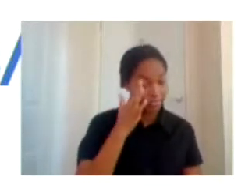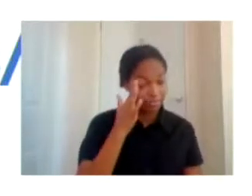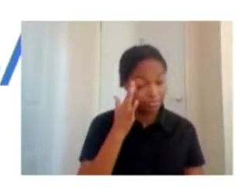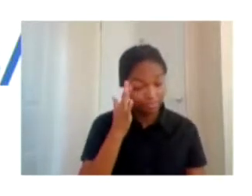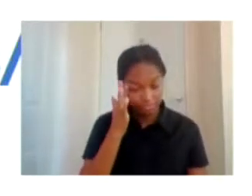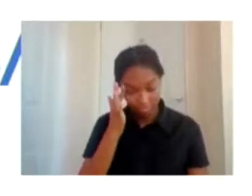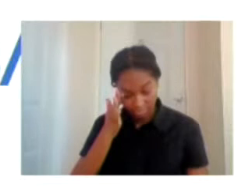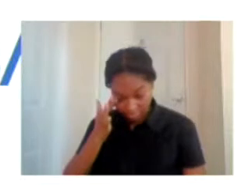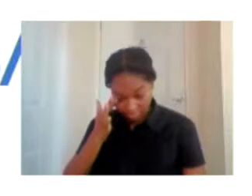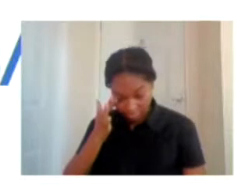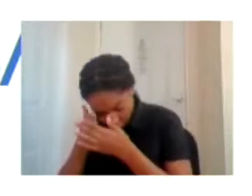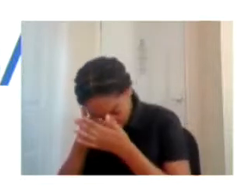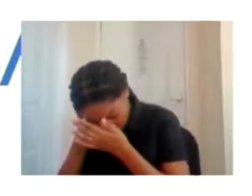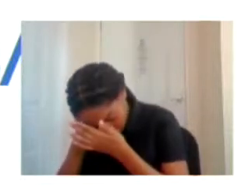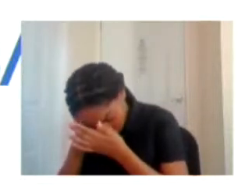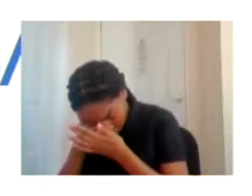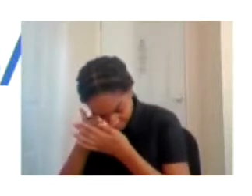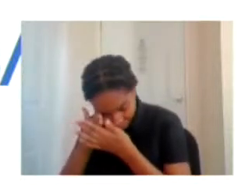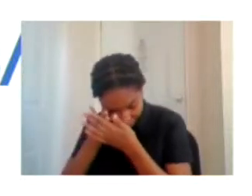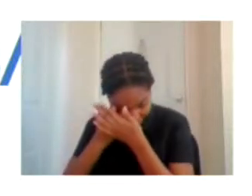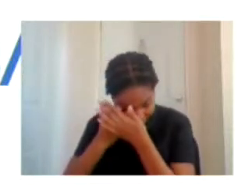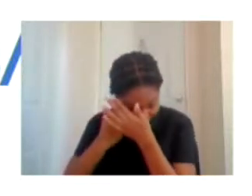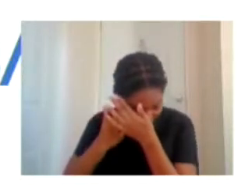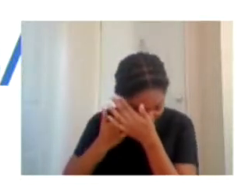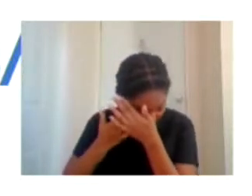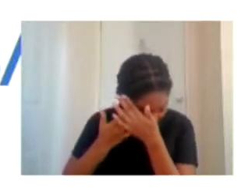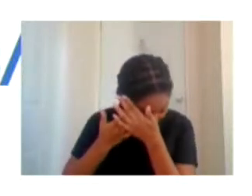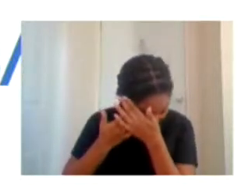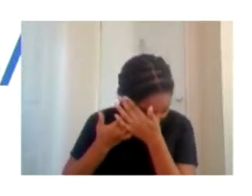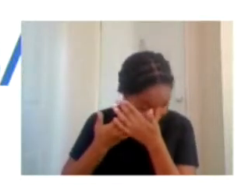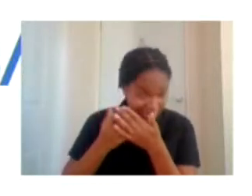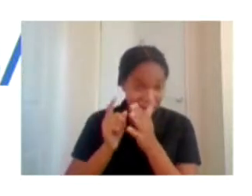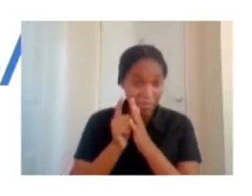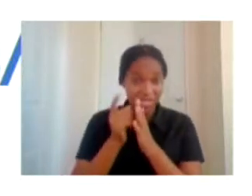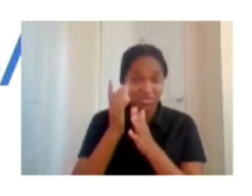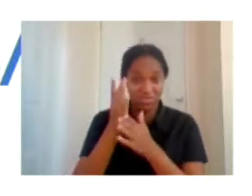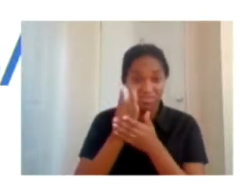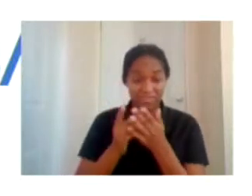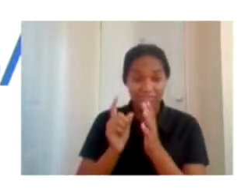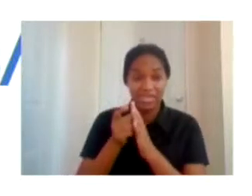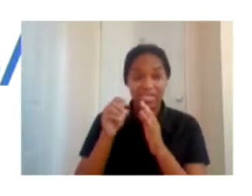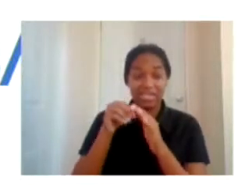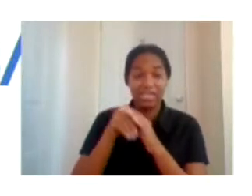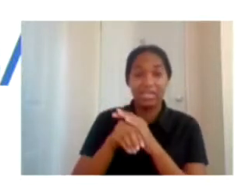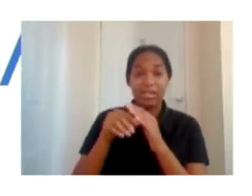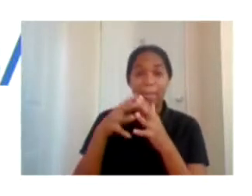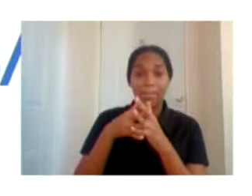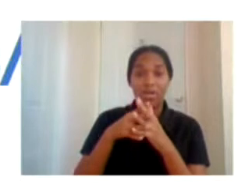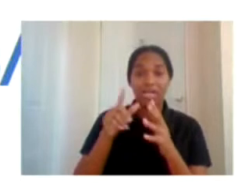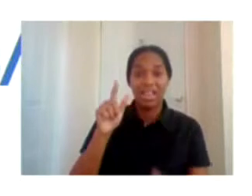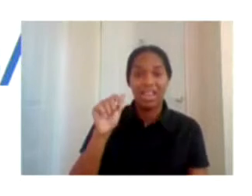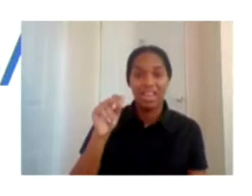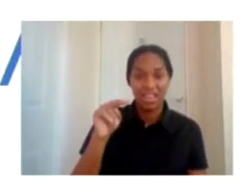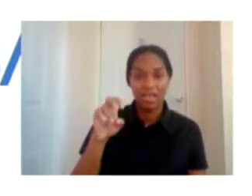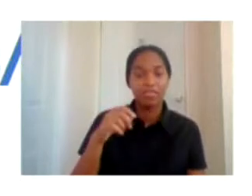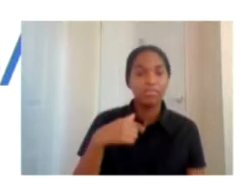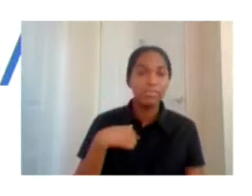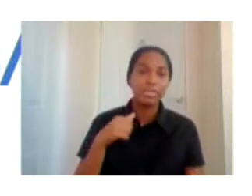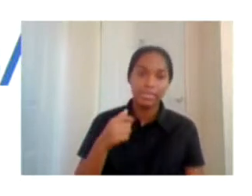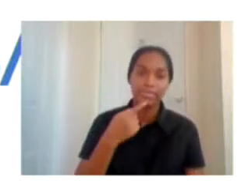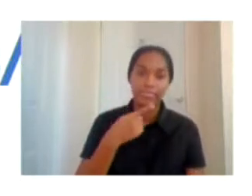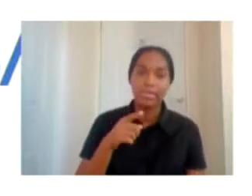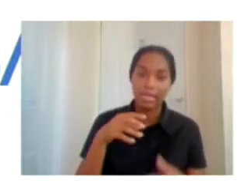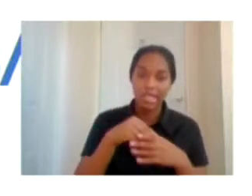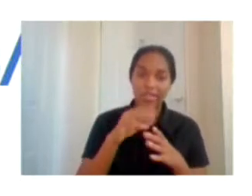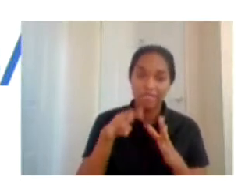like, the minute some city in America gets announced as going live, I can guarantee you within 4 hours